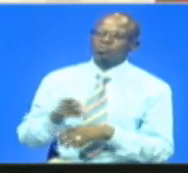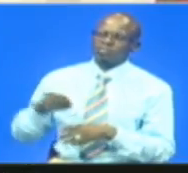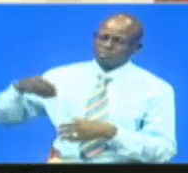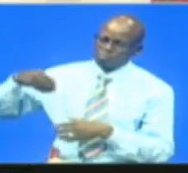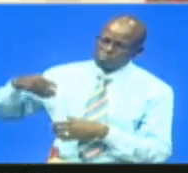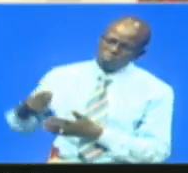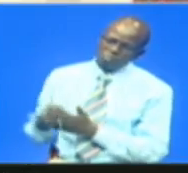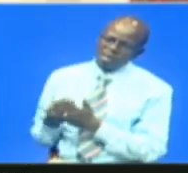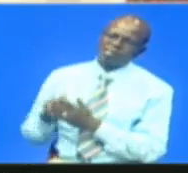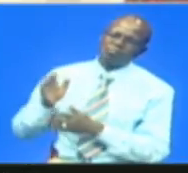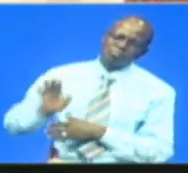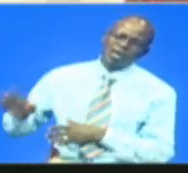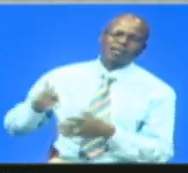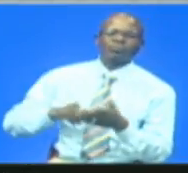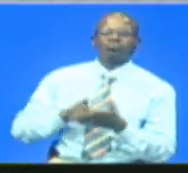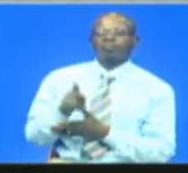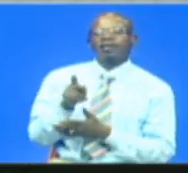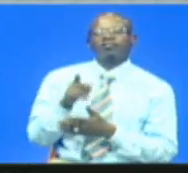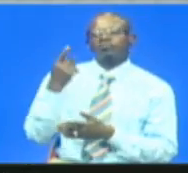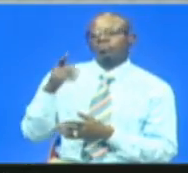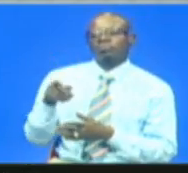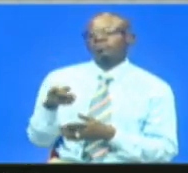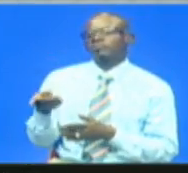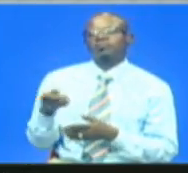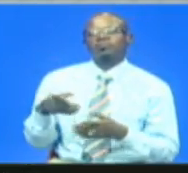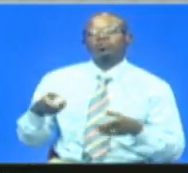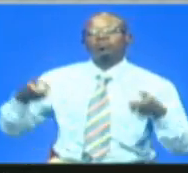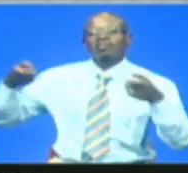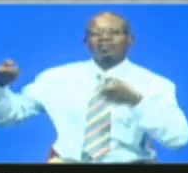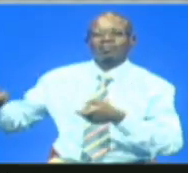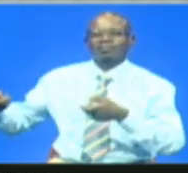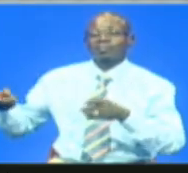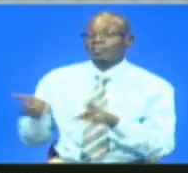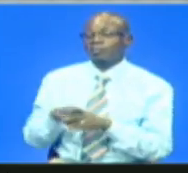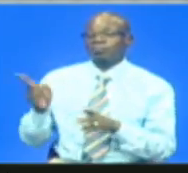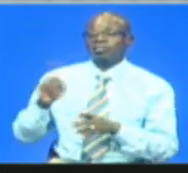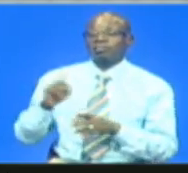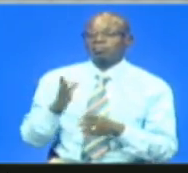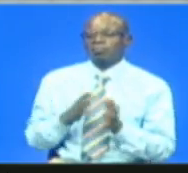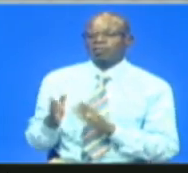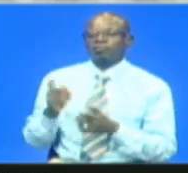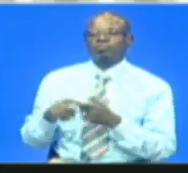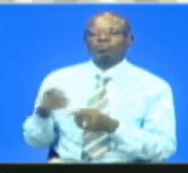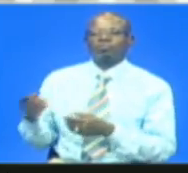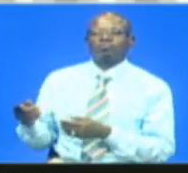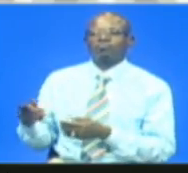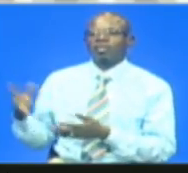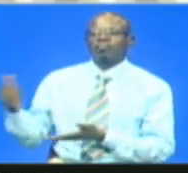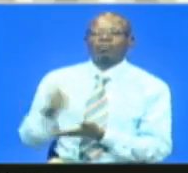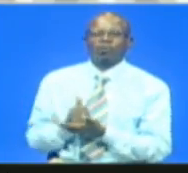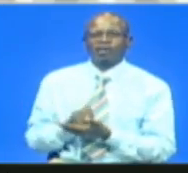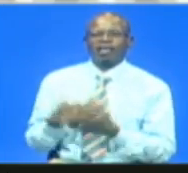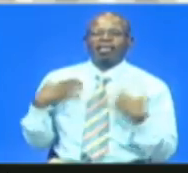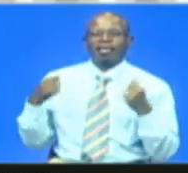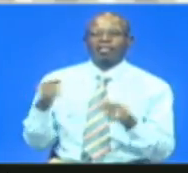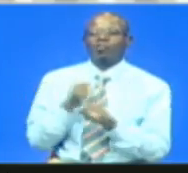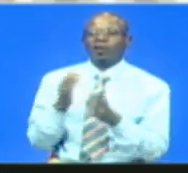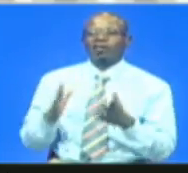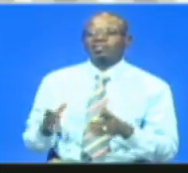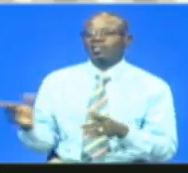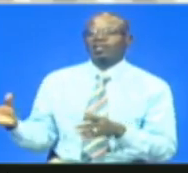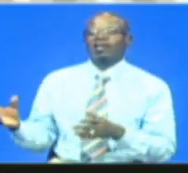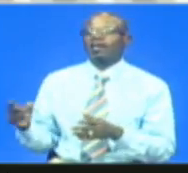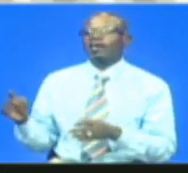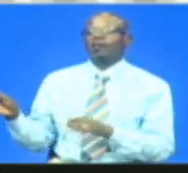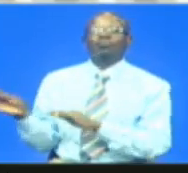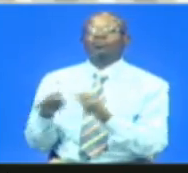to make sure that the containers are working. The ministry, however, plans to employ health workers and attach them to the clinics, despite the